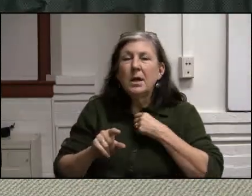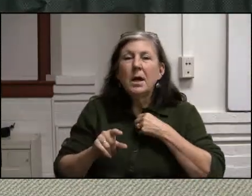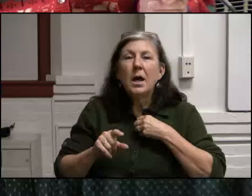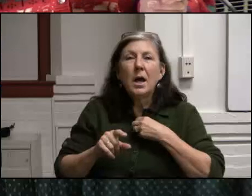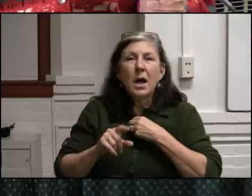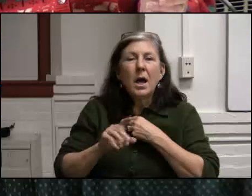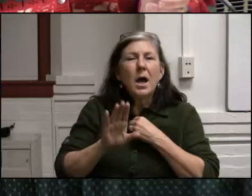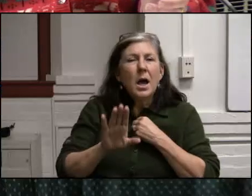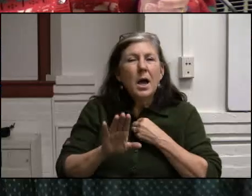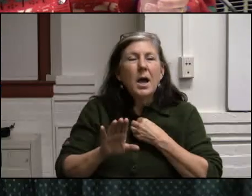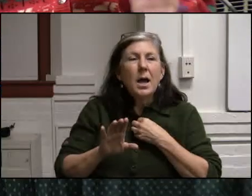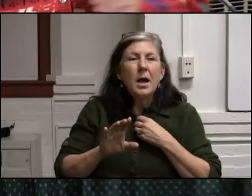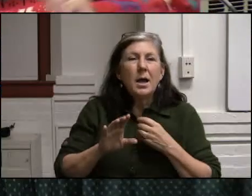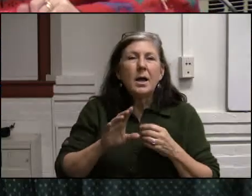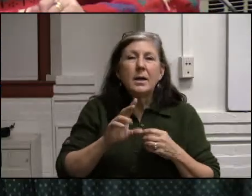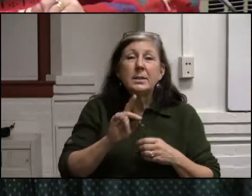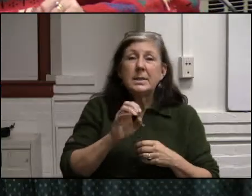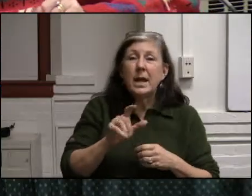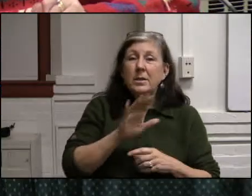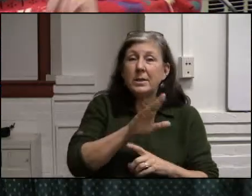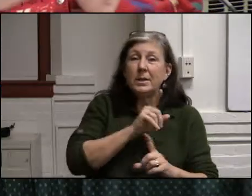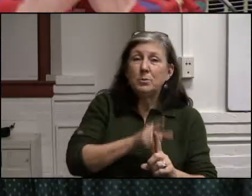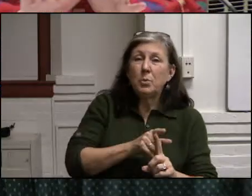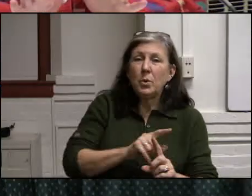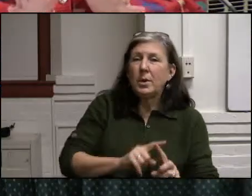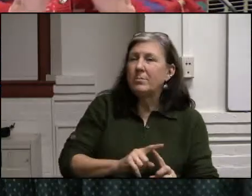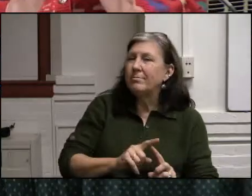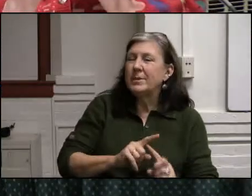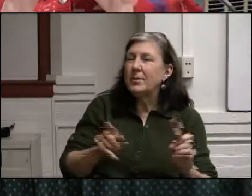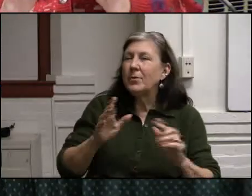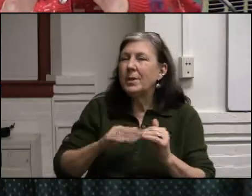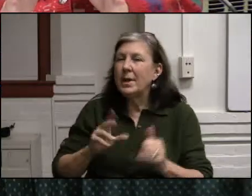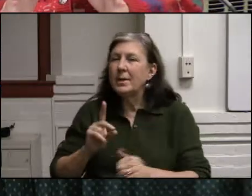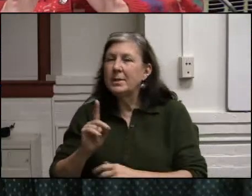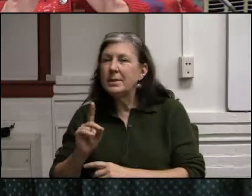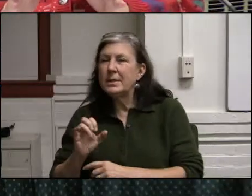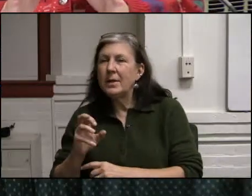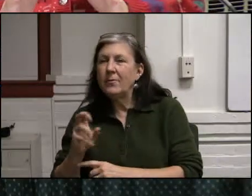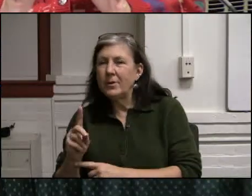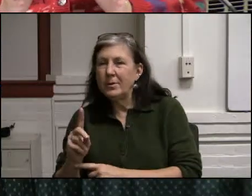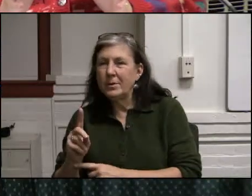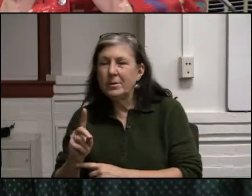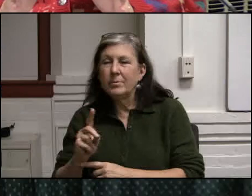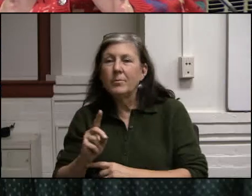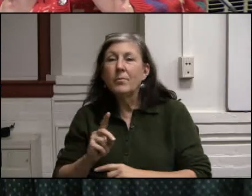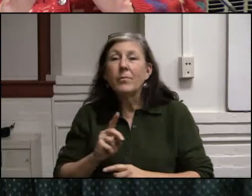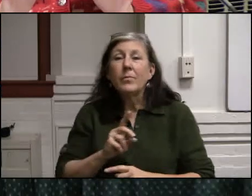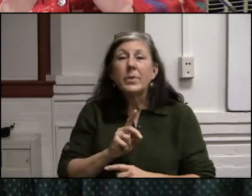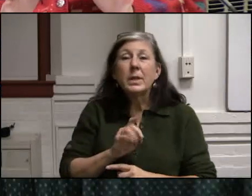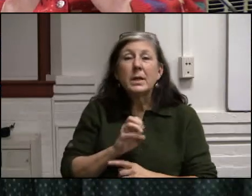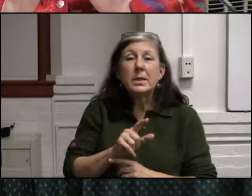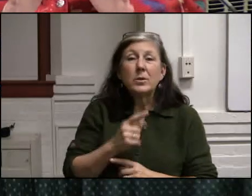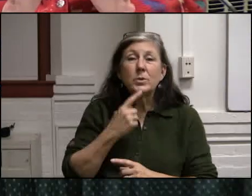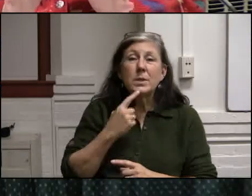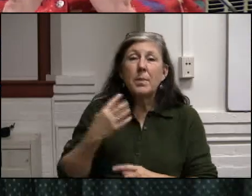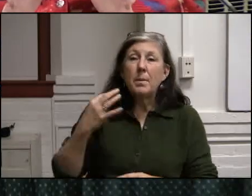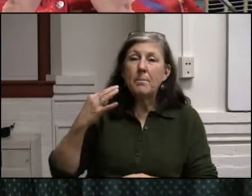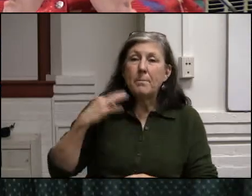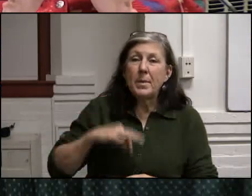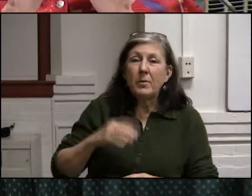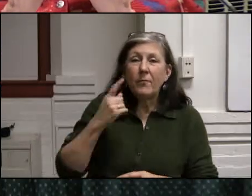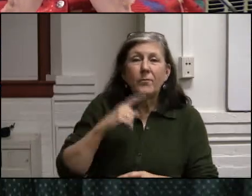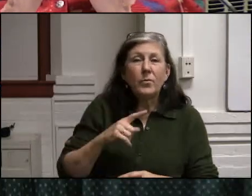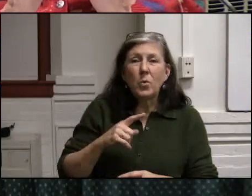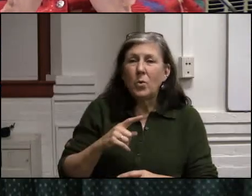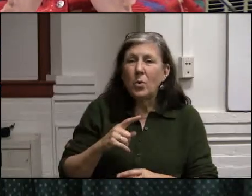made a slightly different point than David's in saying that the benefit was to very